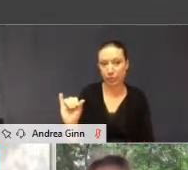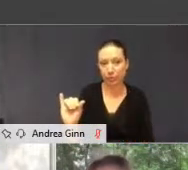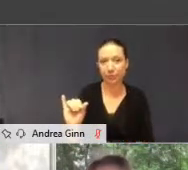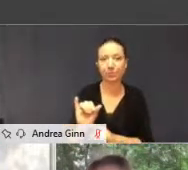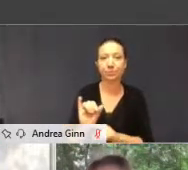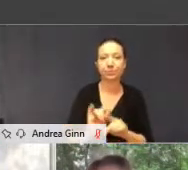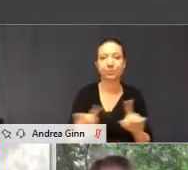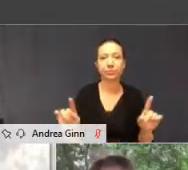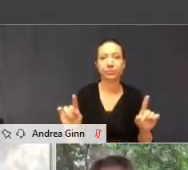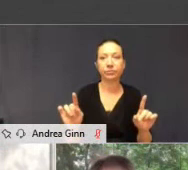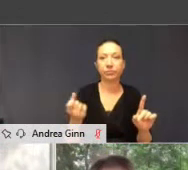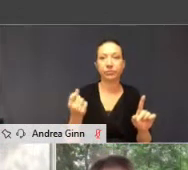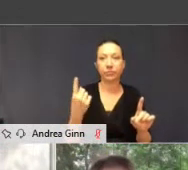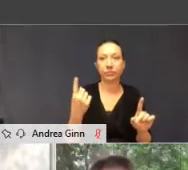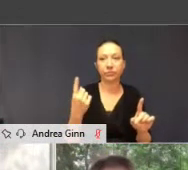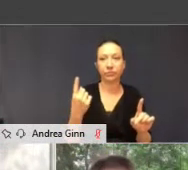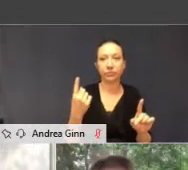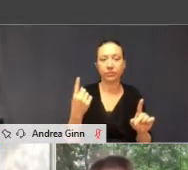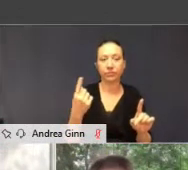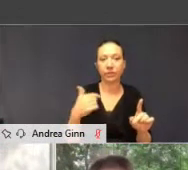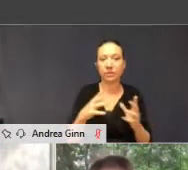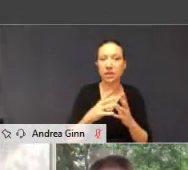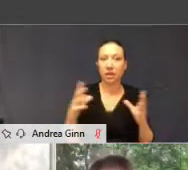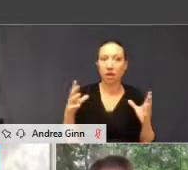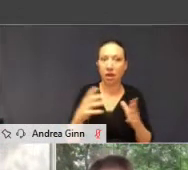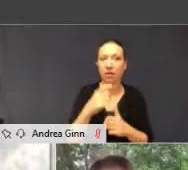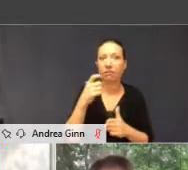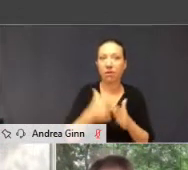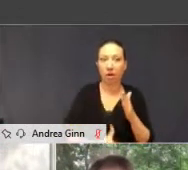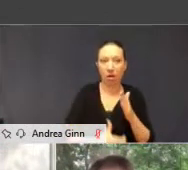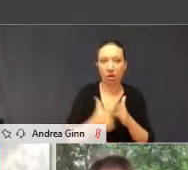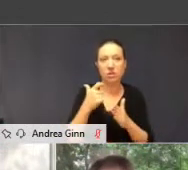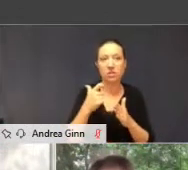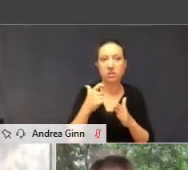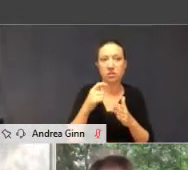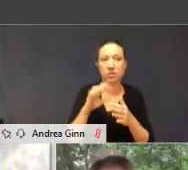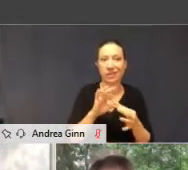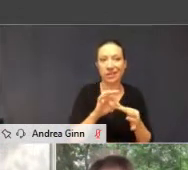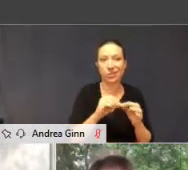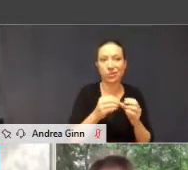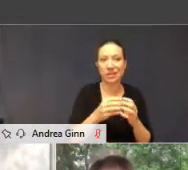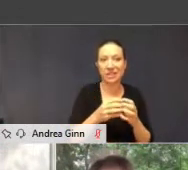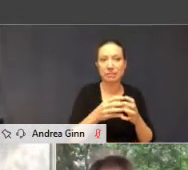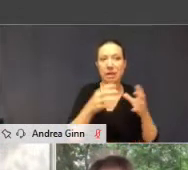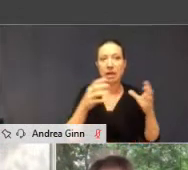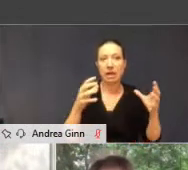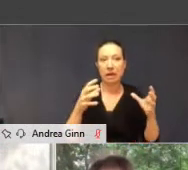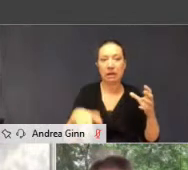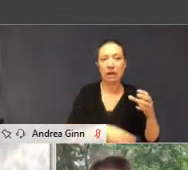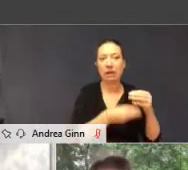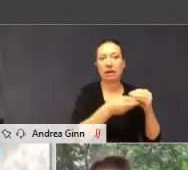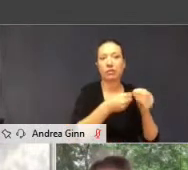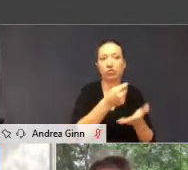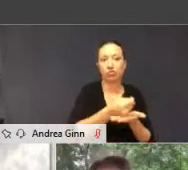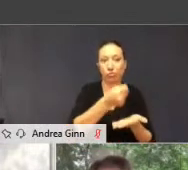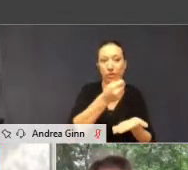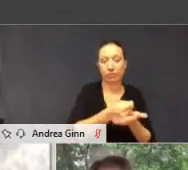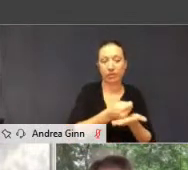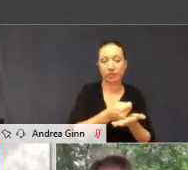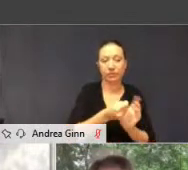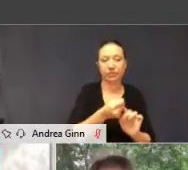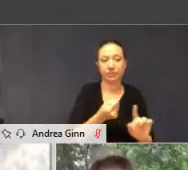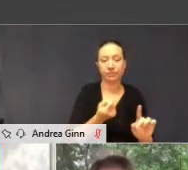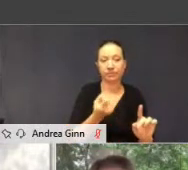There was a significant cost associated with also expanding this to treatment. And because there was